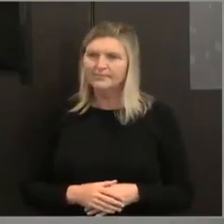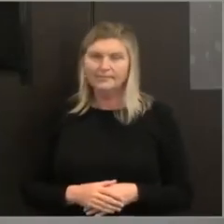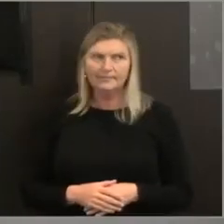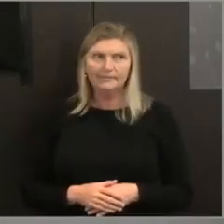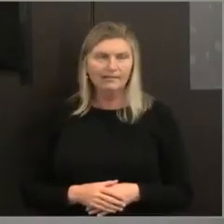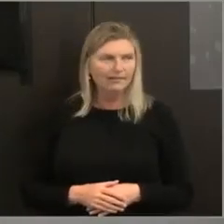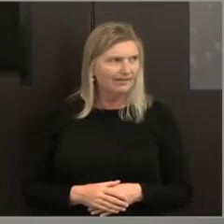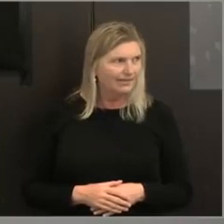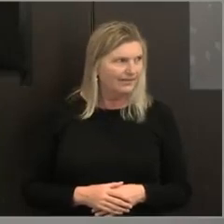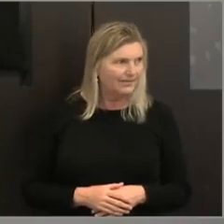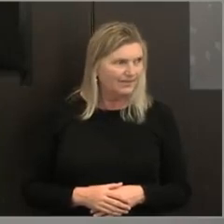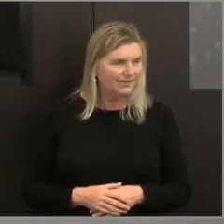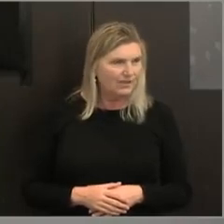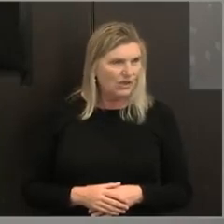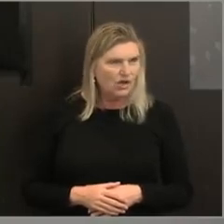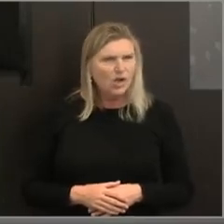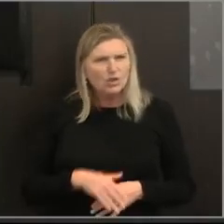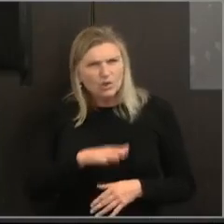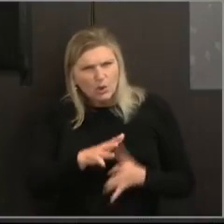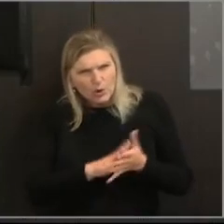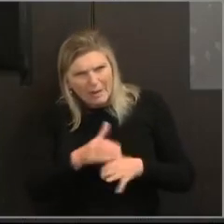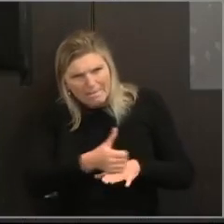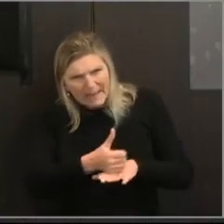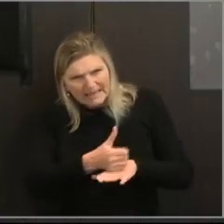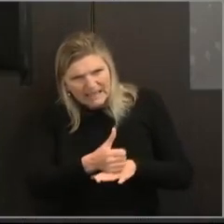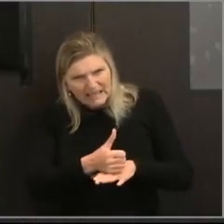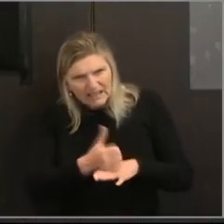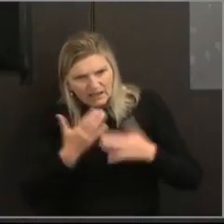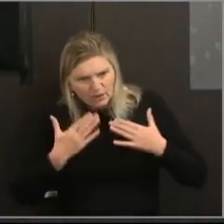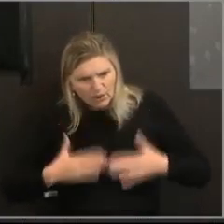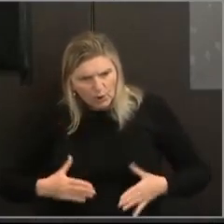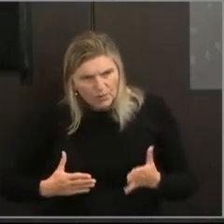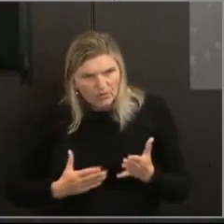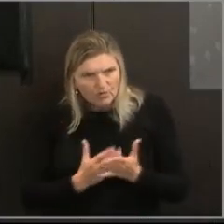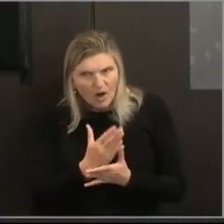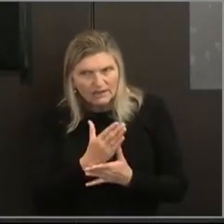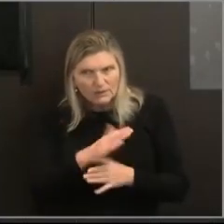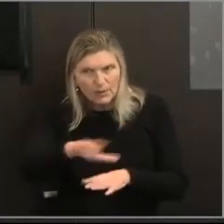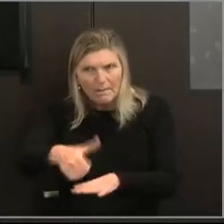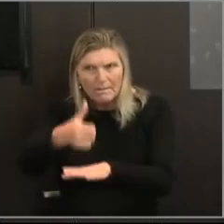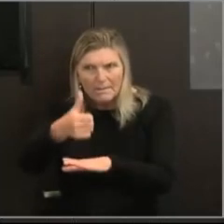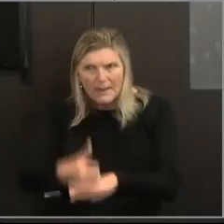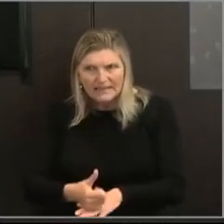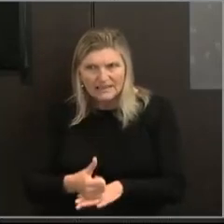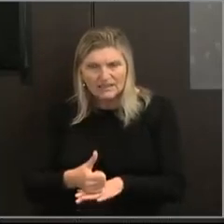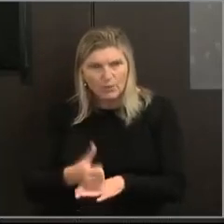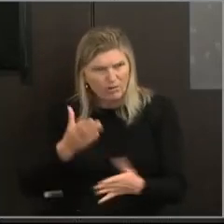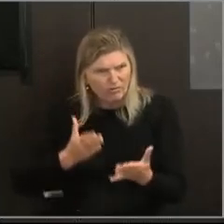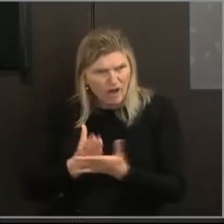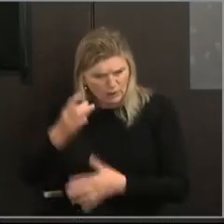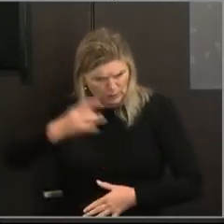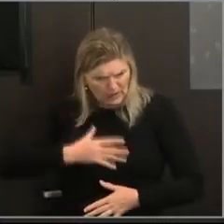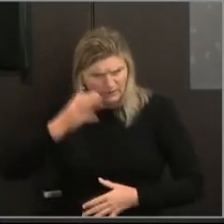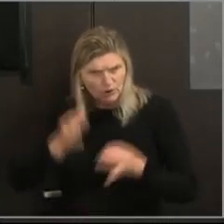So it was fundamentally the human right to equality, the basis for demanding the right to self-determination for